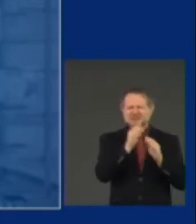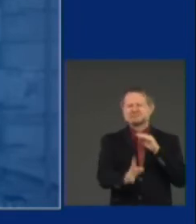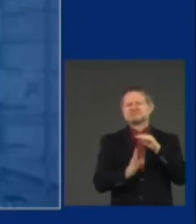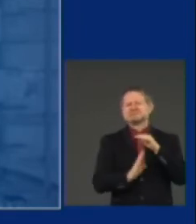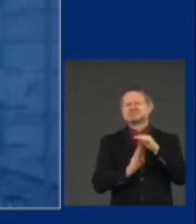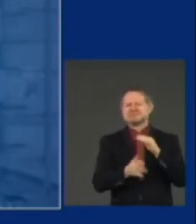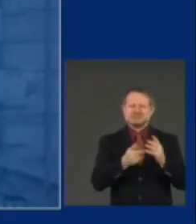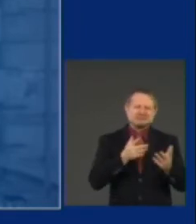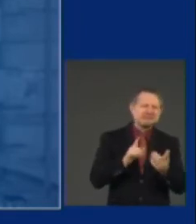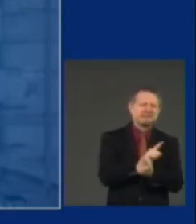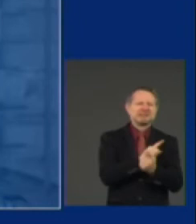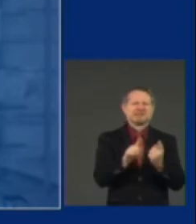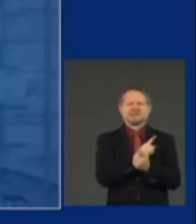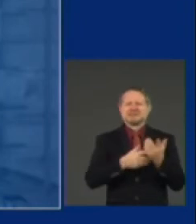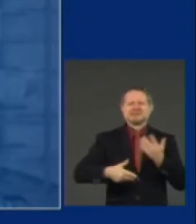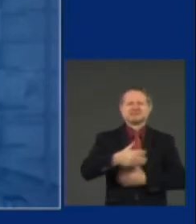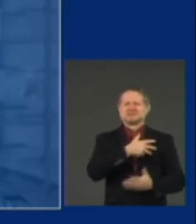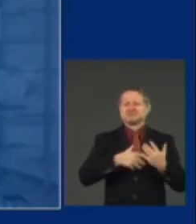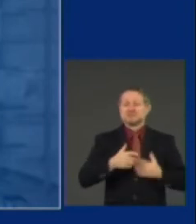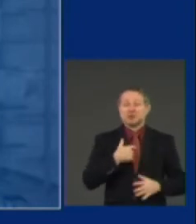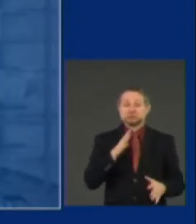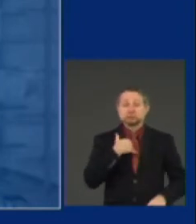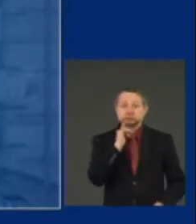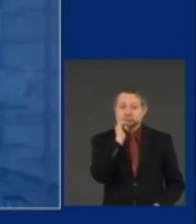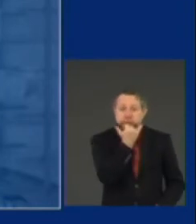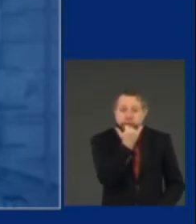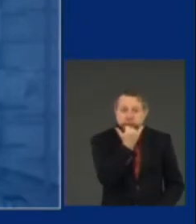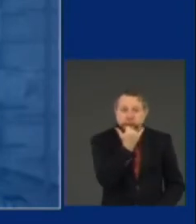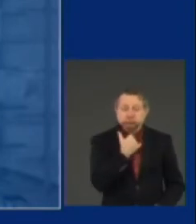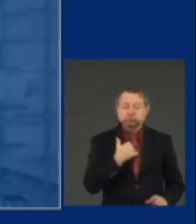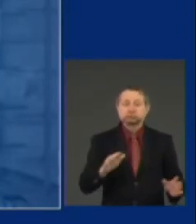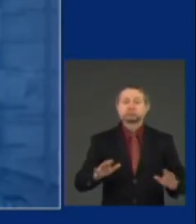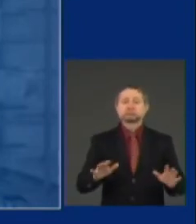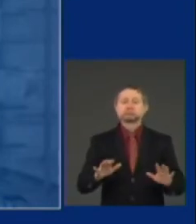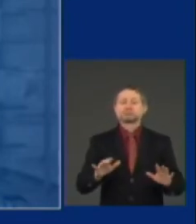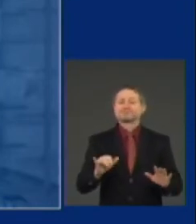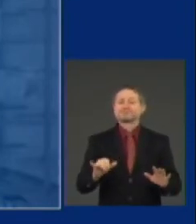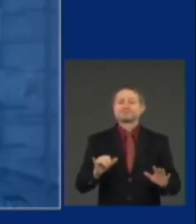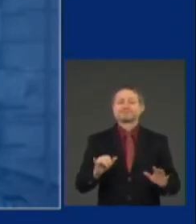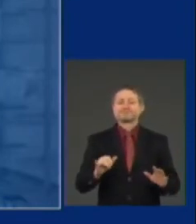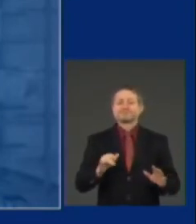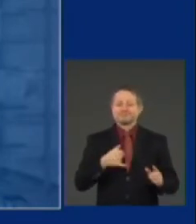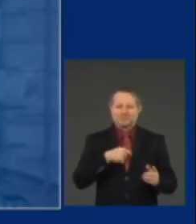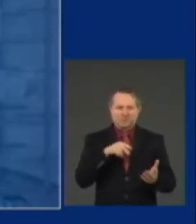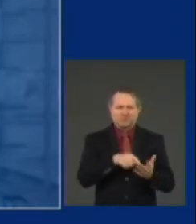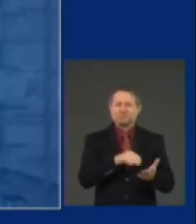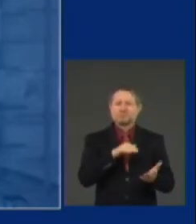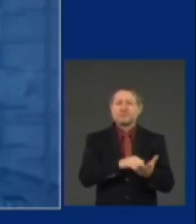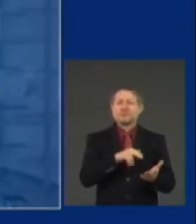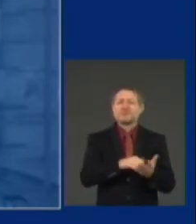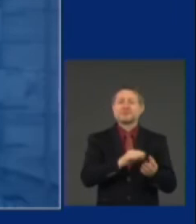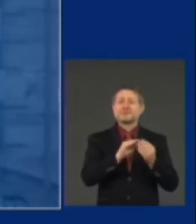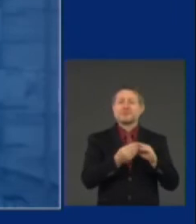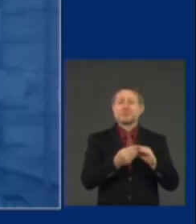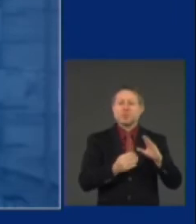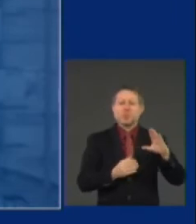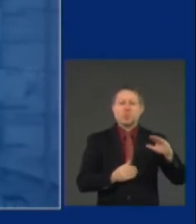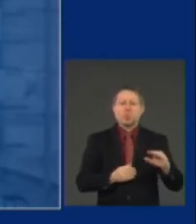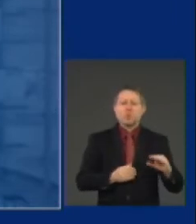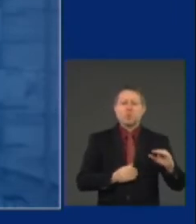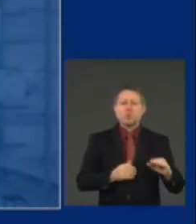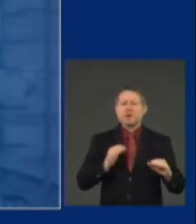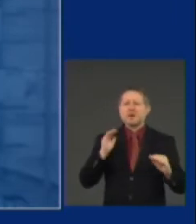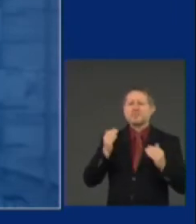long. Not true. How do nurses and doctors have a lower infection rate than the general